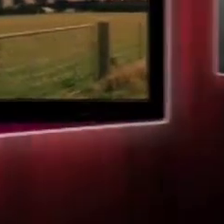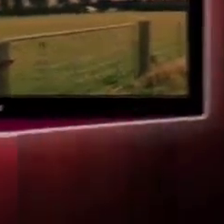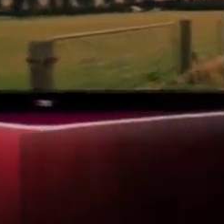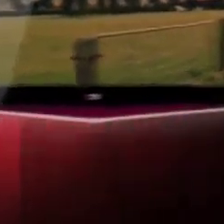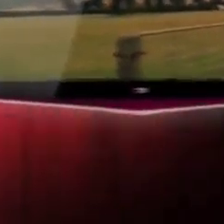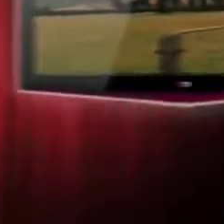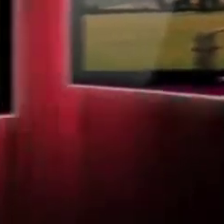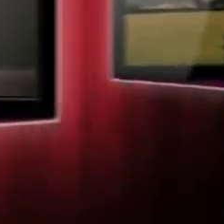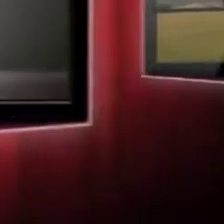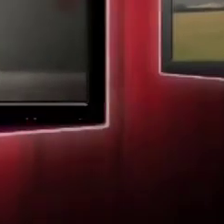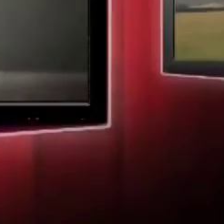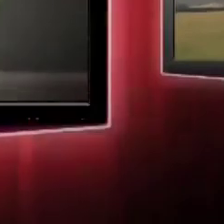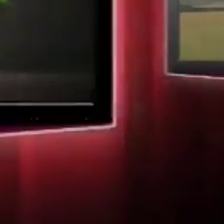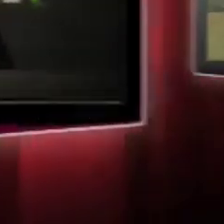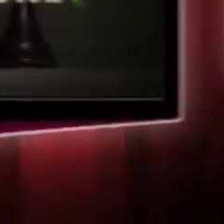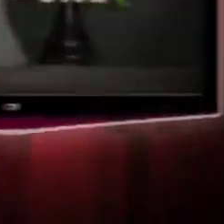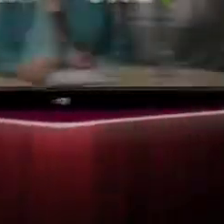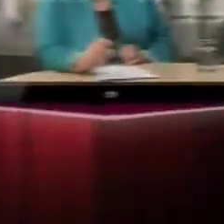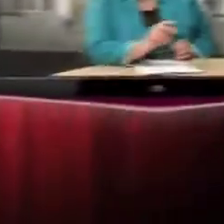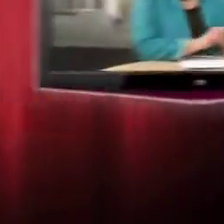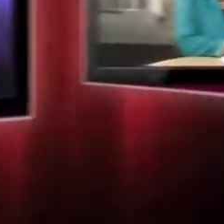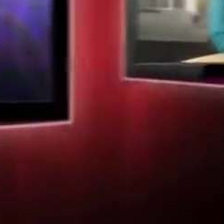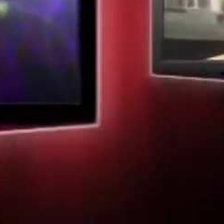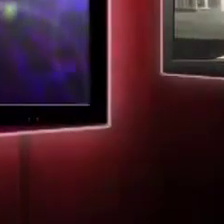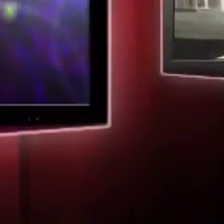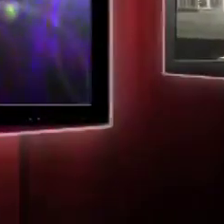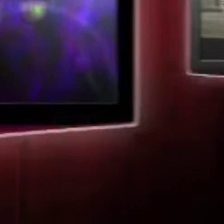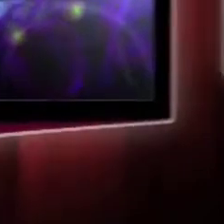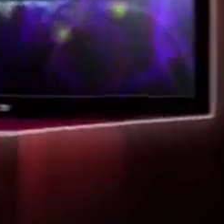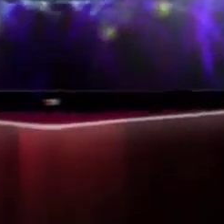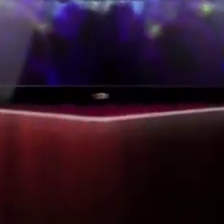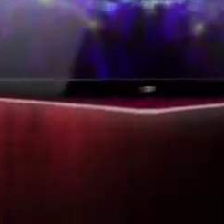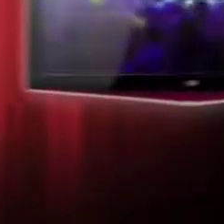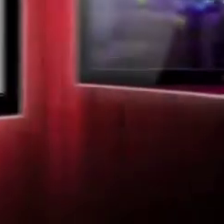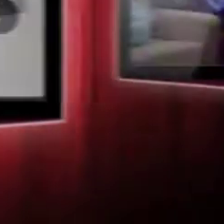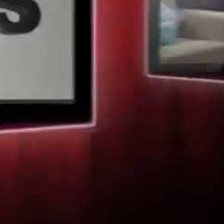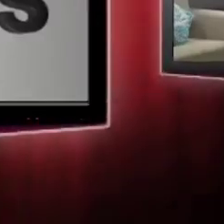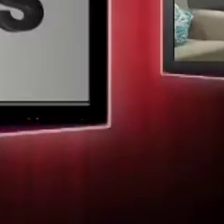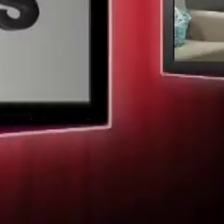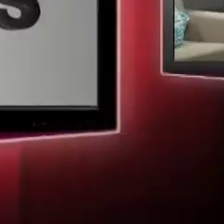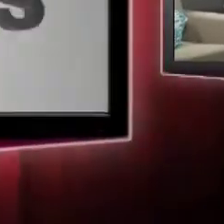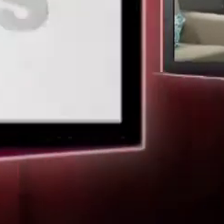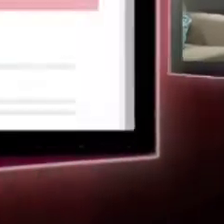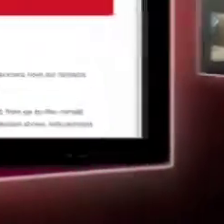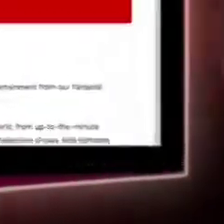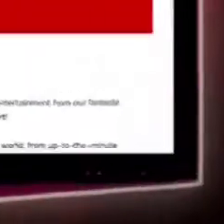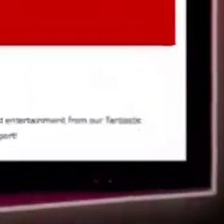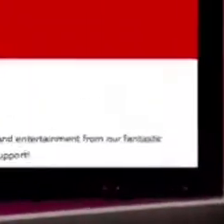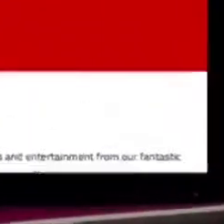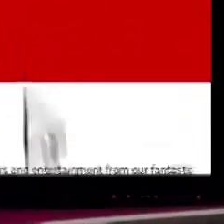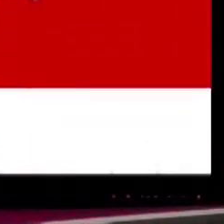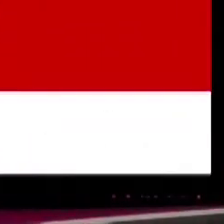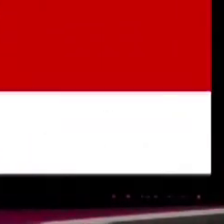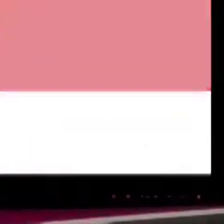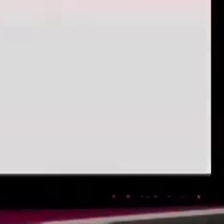is fitting in with your lifestyle. Be in control with CTV On Demand. Check out our website and follow the